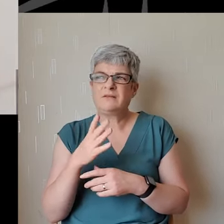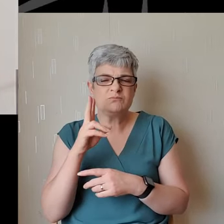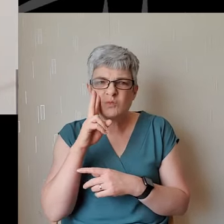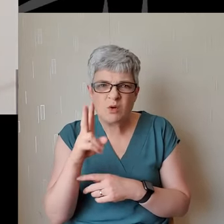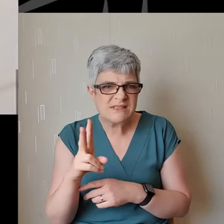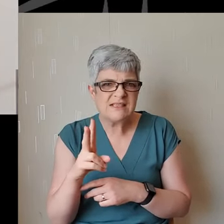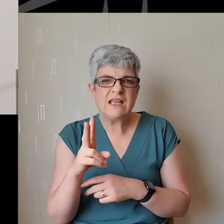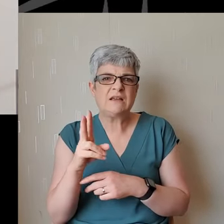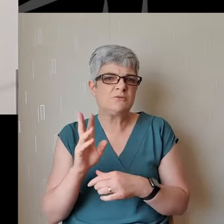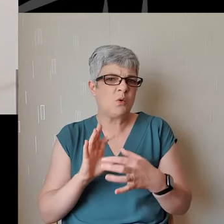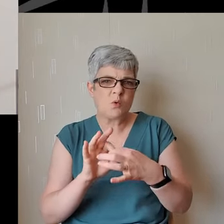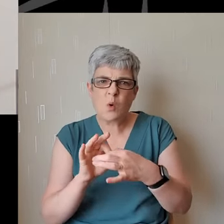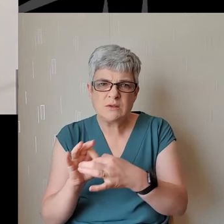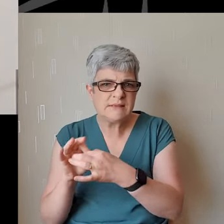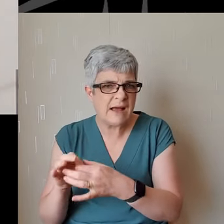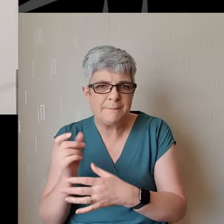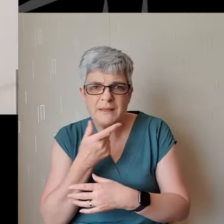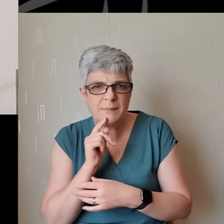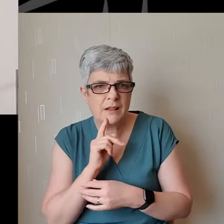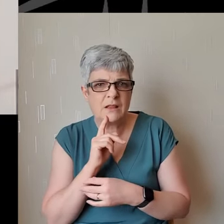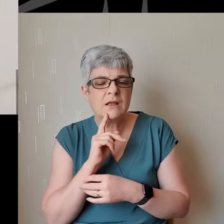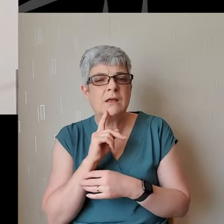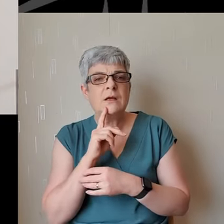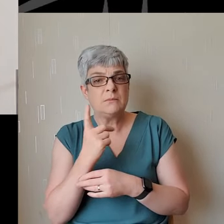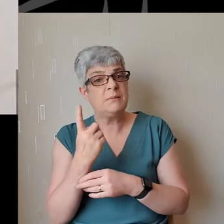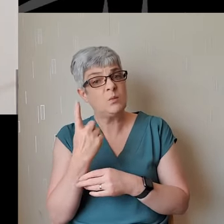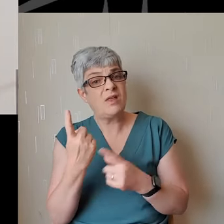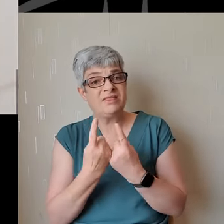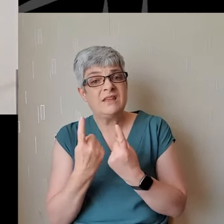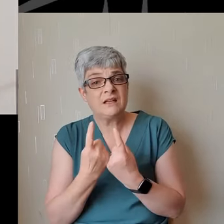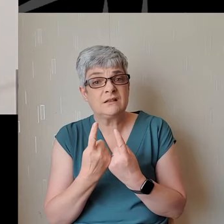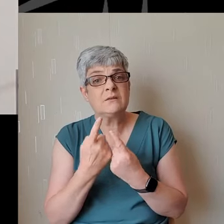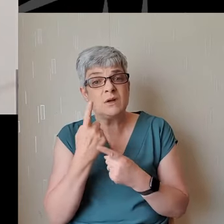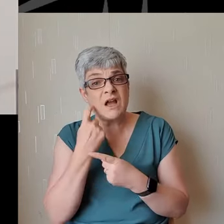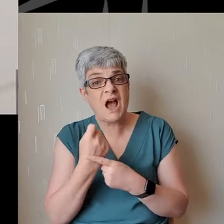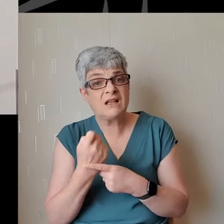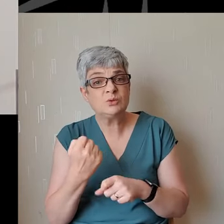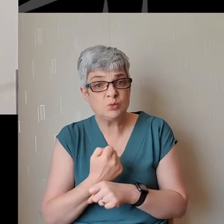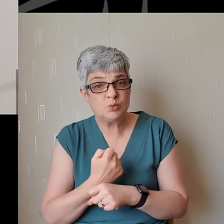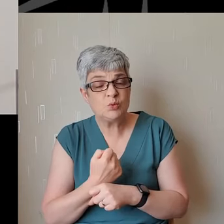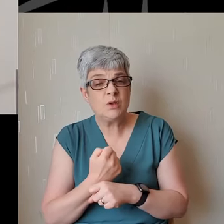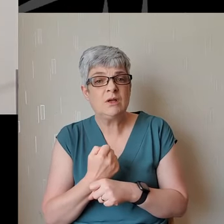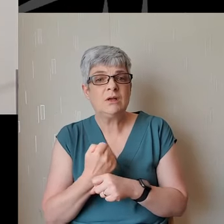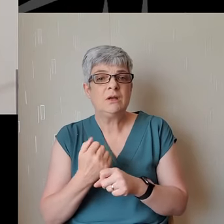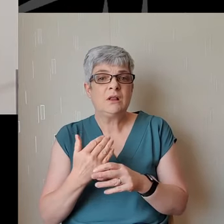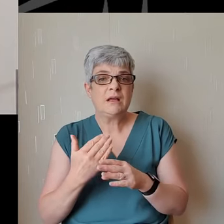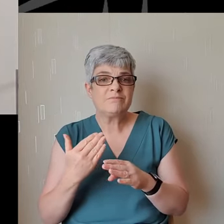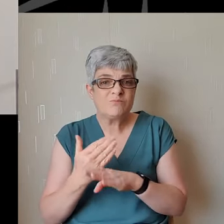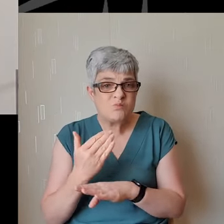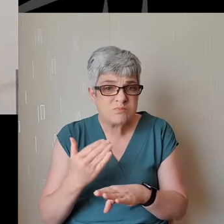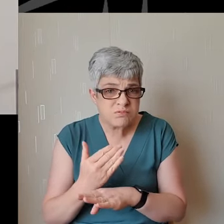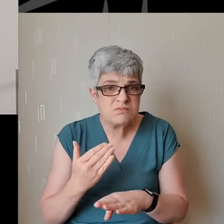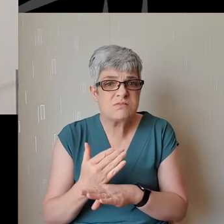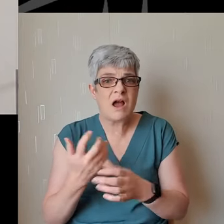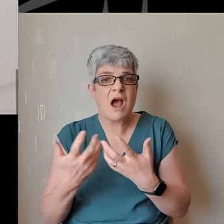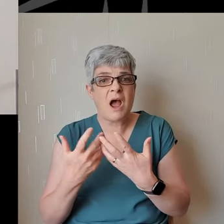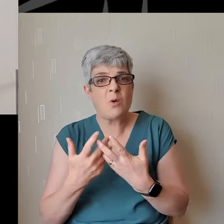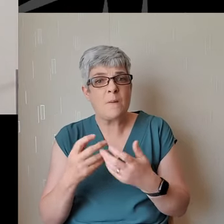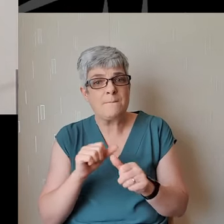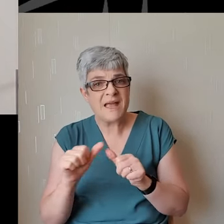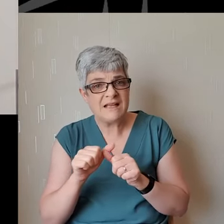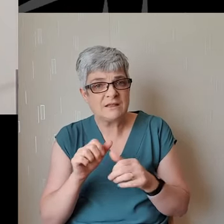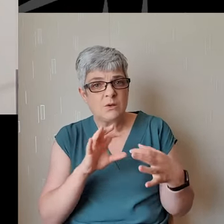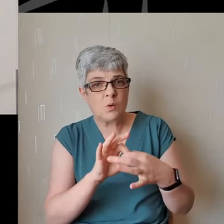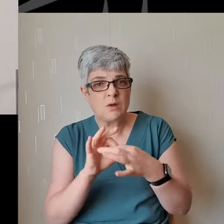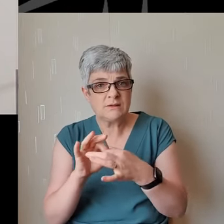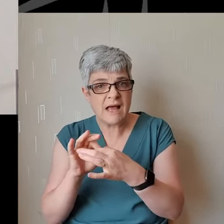seeing and not being in touch, here's one thing that we can do. Work at how we can stay better in touch with